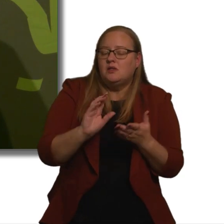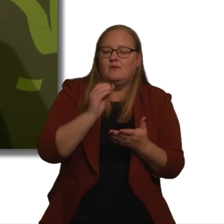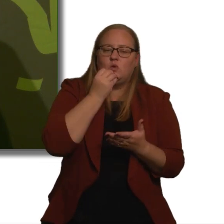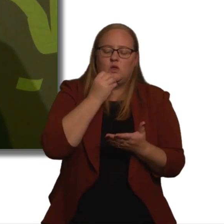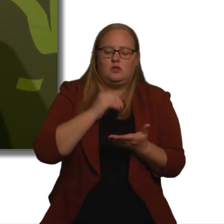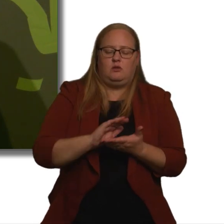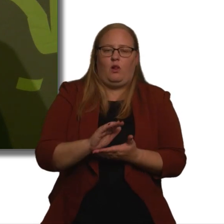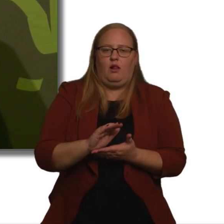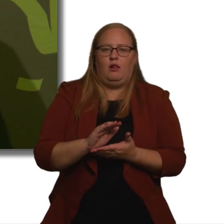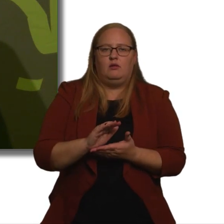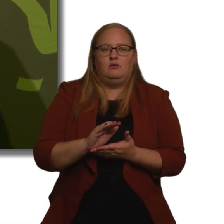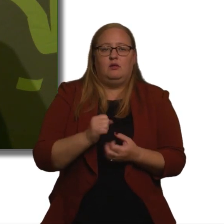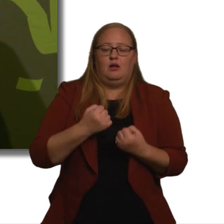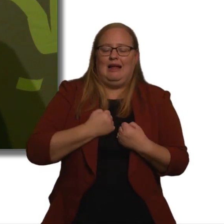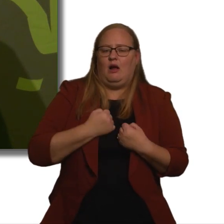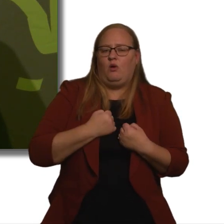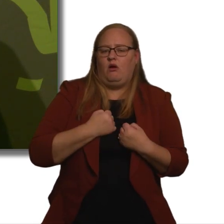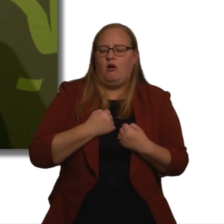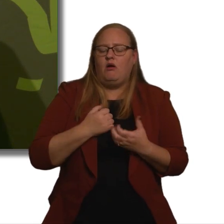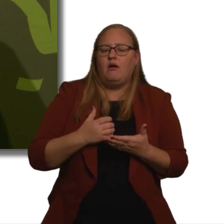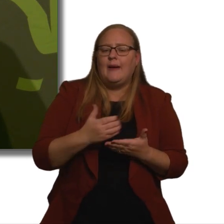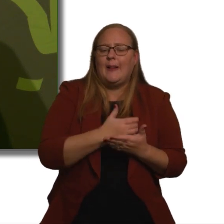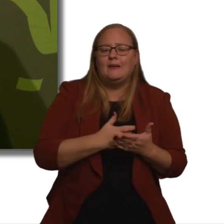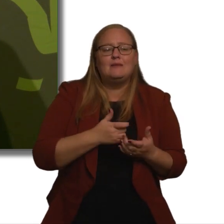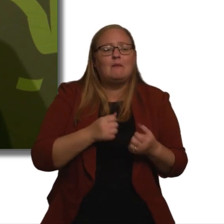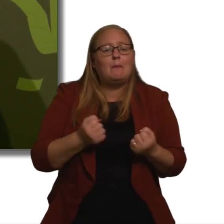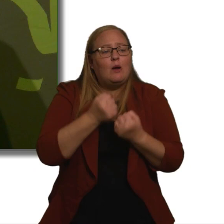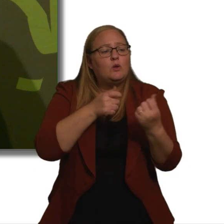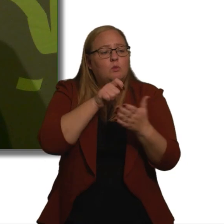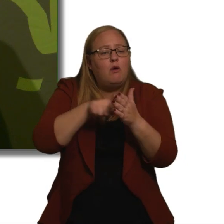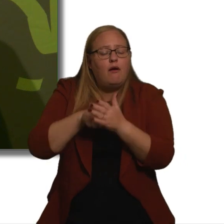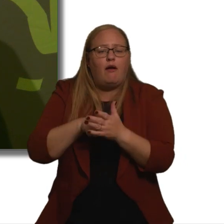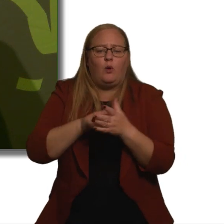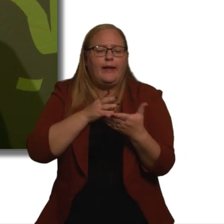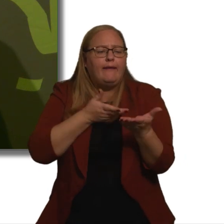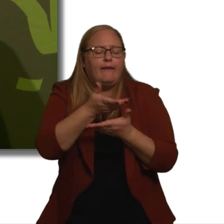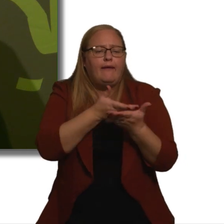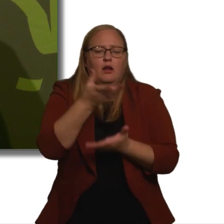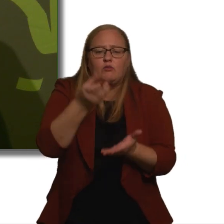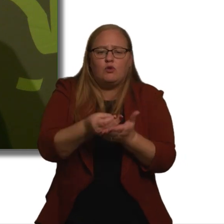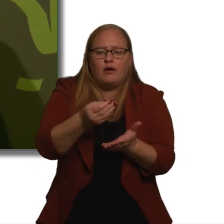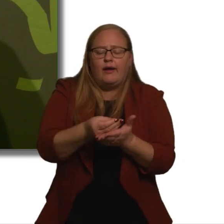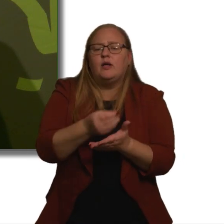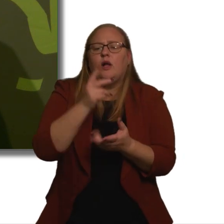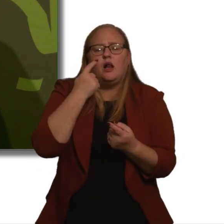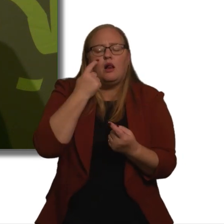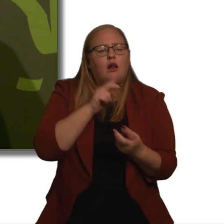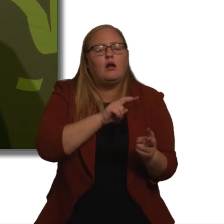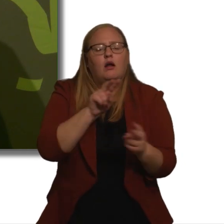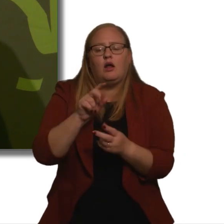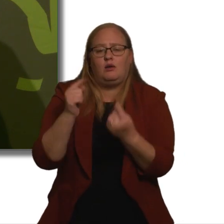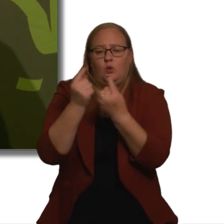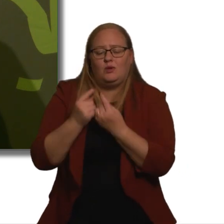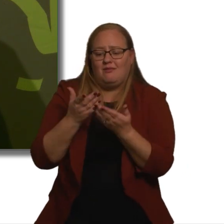FRTS, using our collective buying power to negotiate prices, source goods fairly and compete effectively with